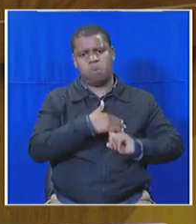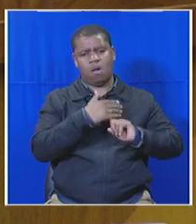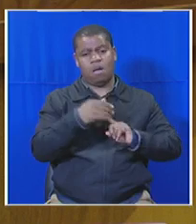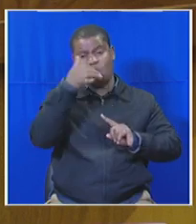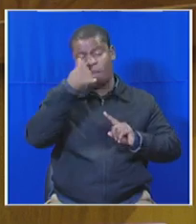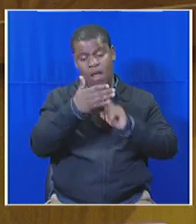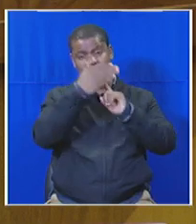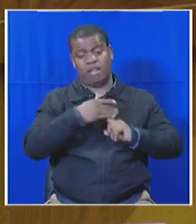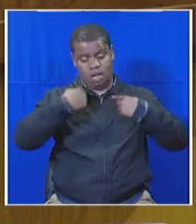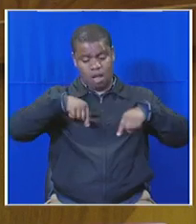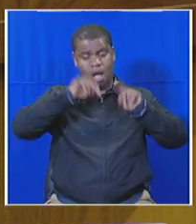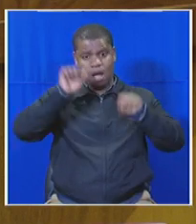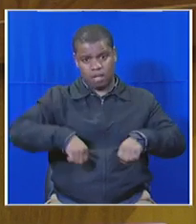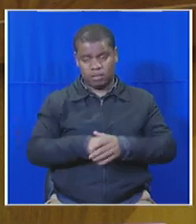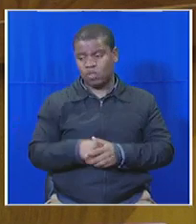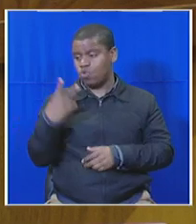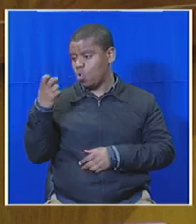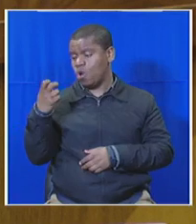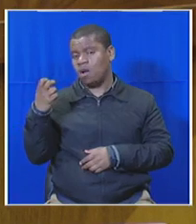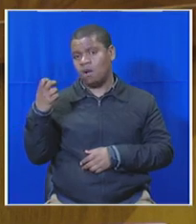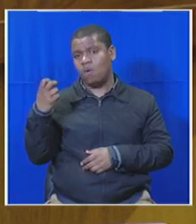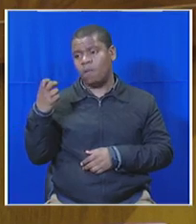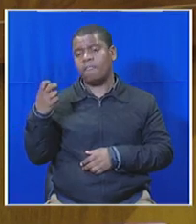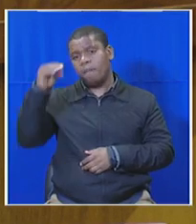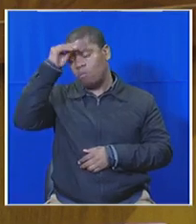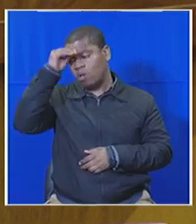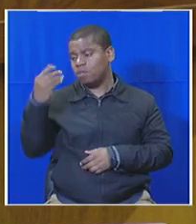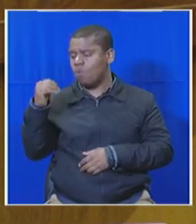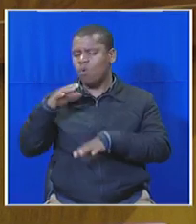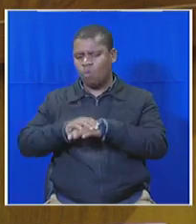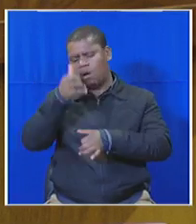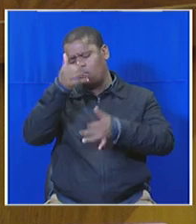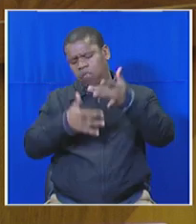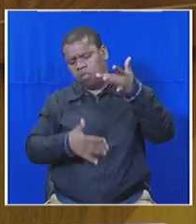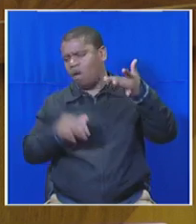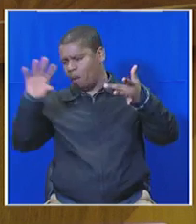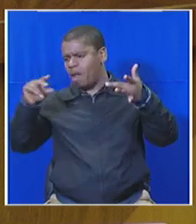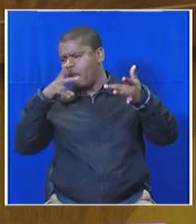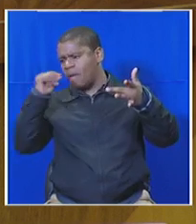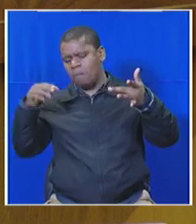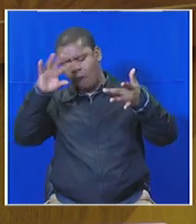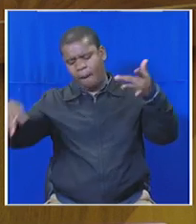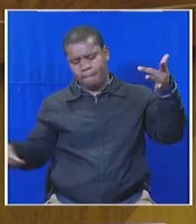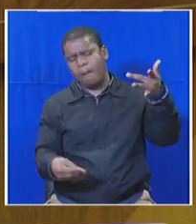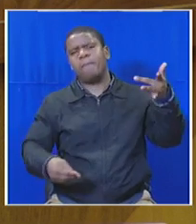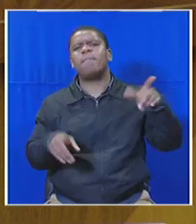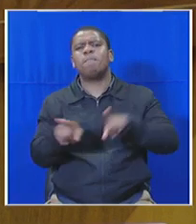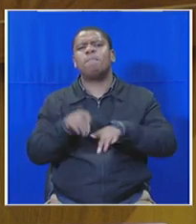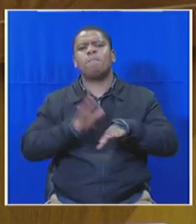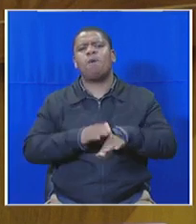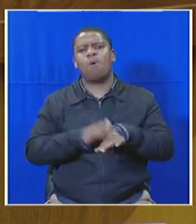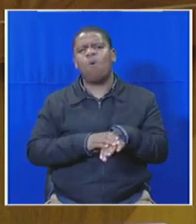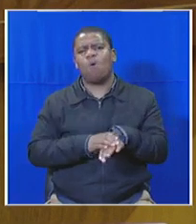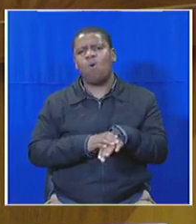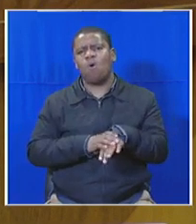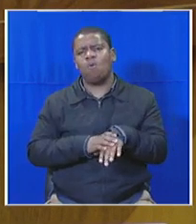in which 2 detectives were killed, adds to this long list. What makes yesterday's attack more alarming is that these 2 detectives